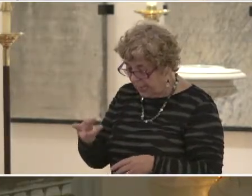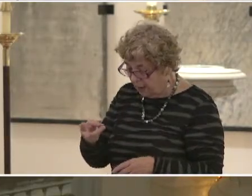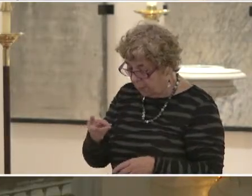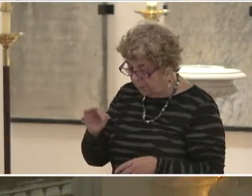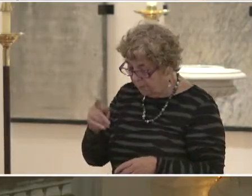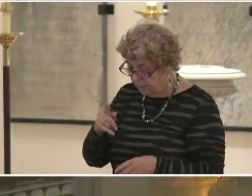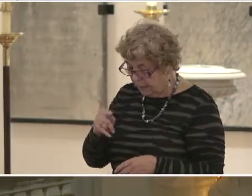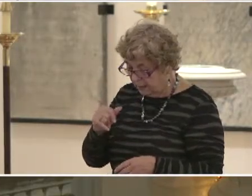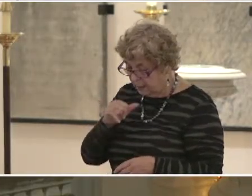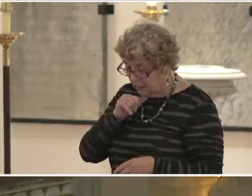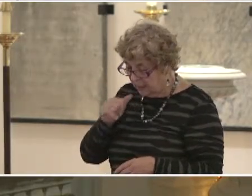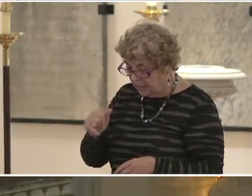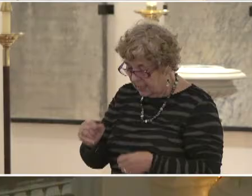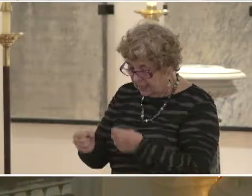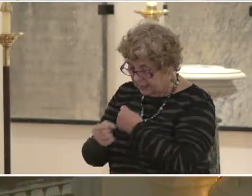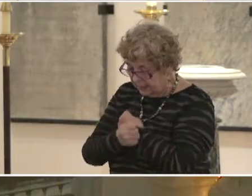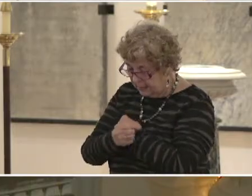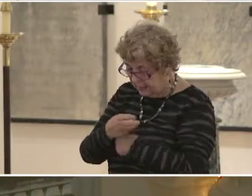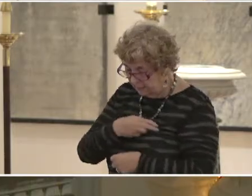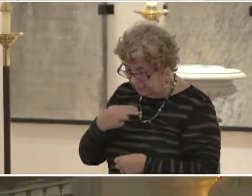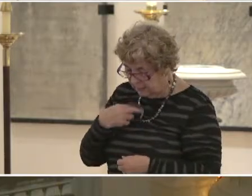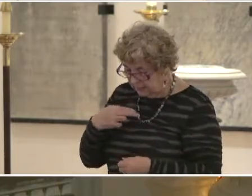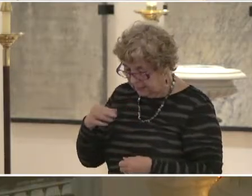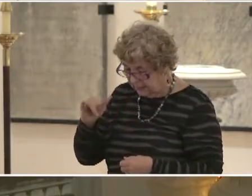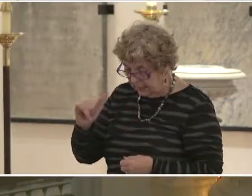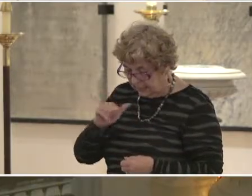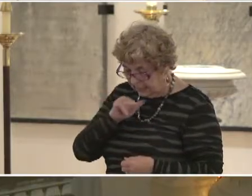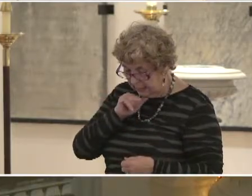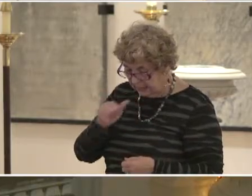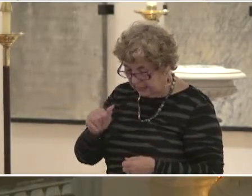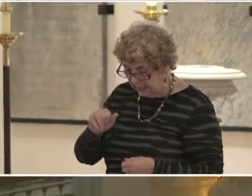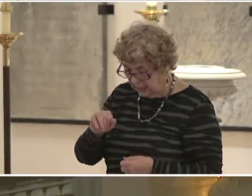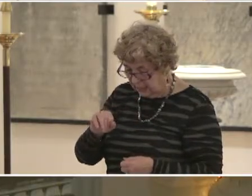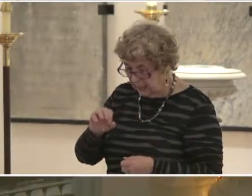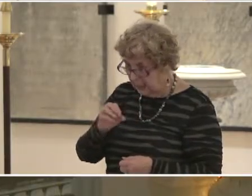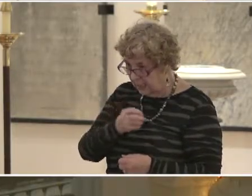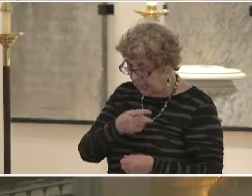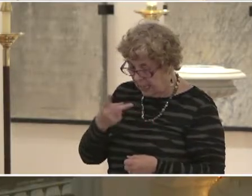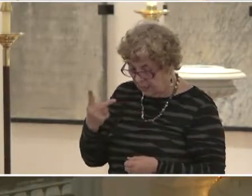Maybe it's a stressed out dad packing lunches for his kids.